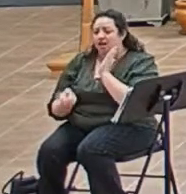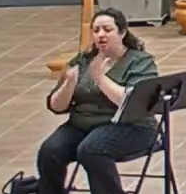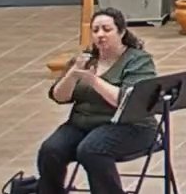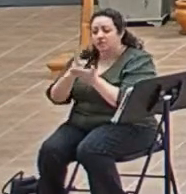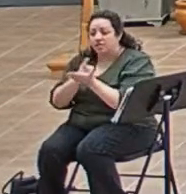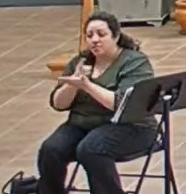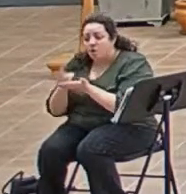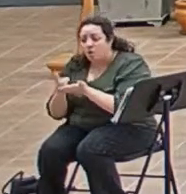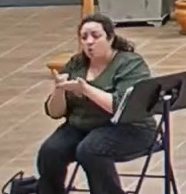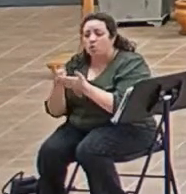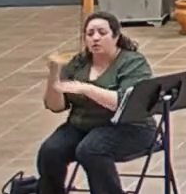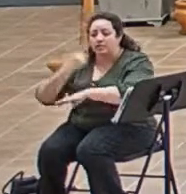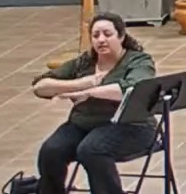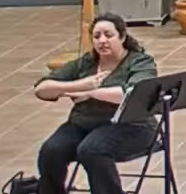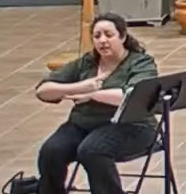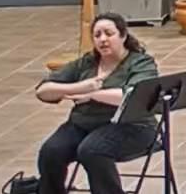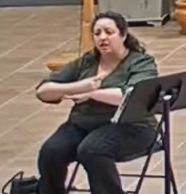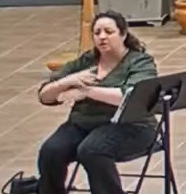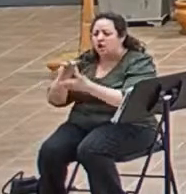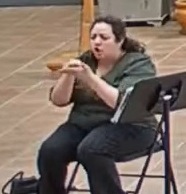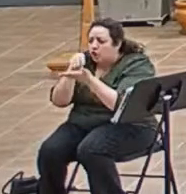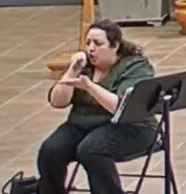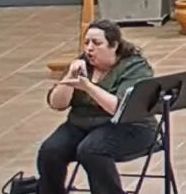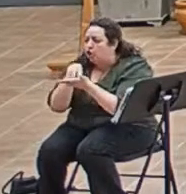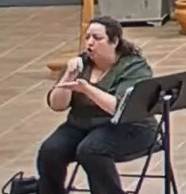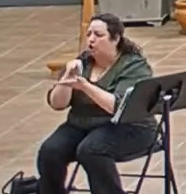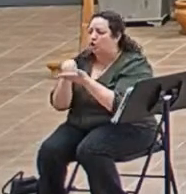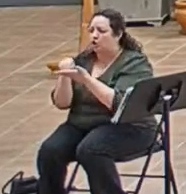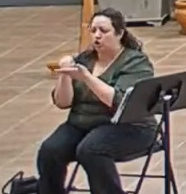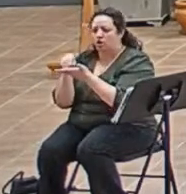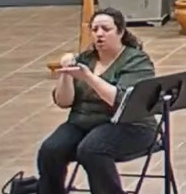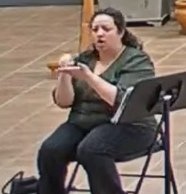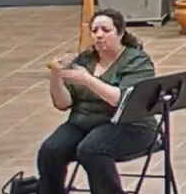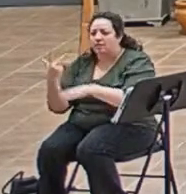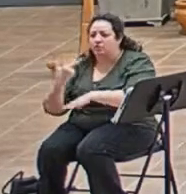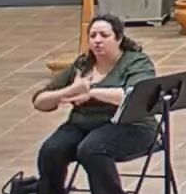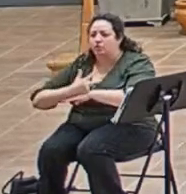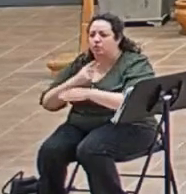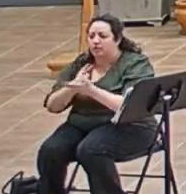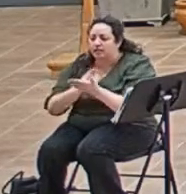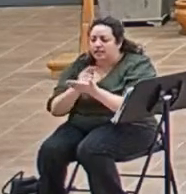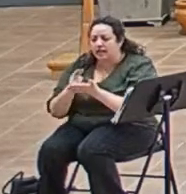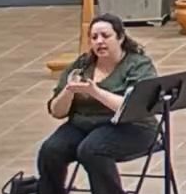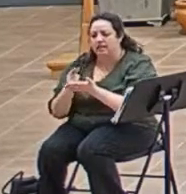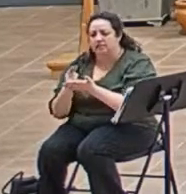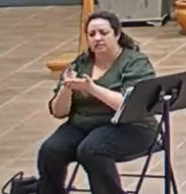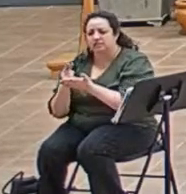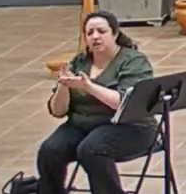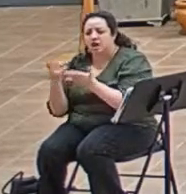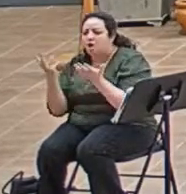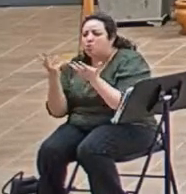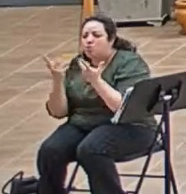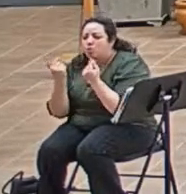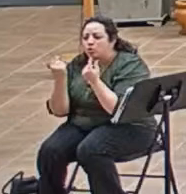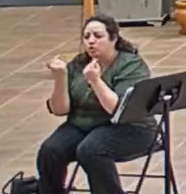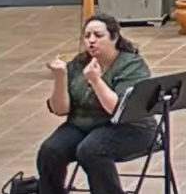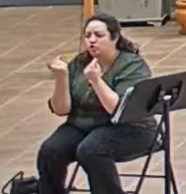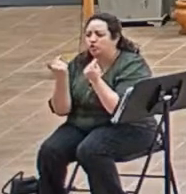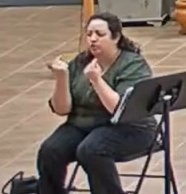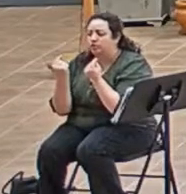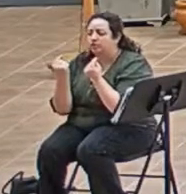aids. Learn about the Triduum, what we are doing. For where your